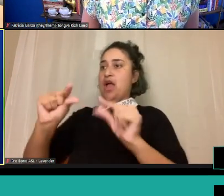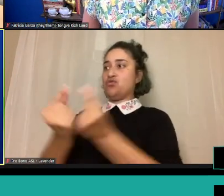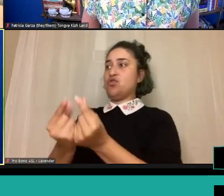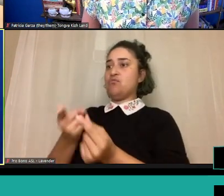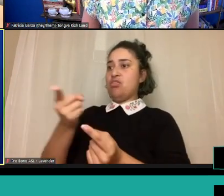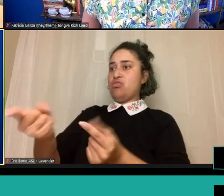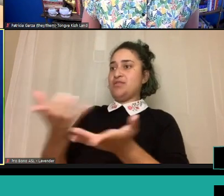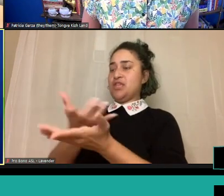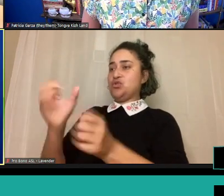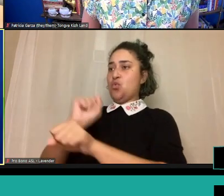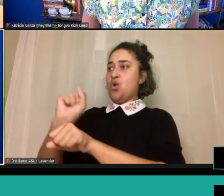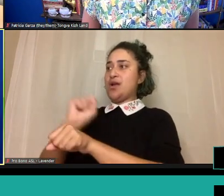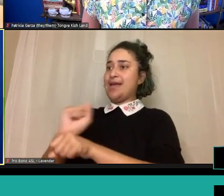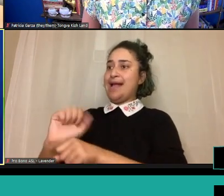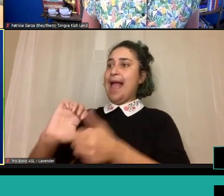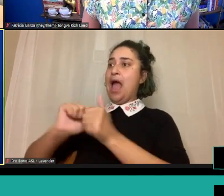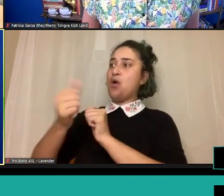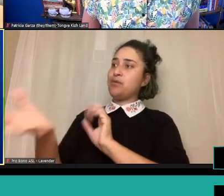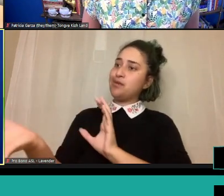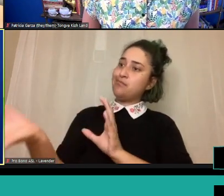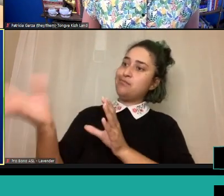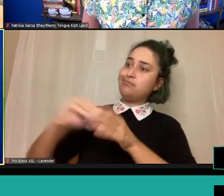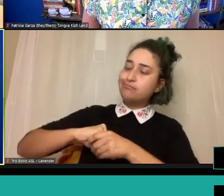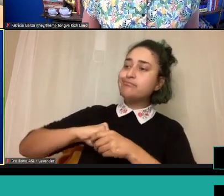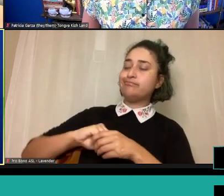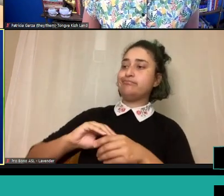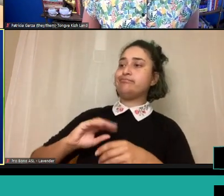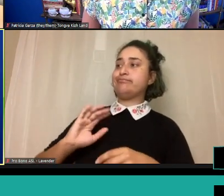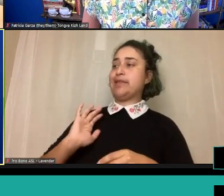how can we bring that